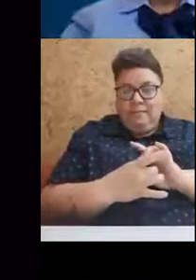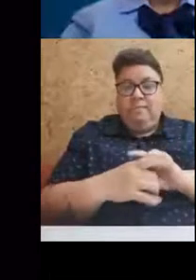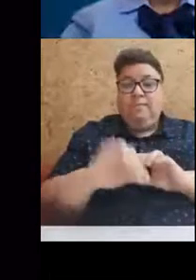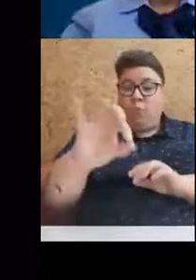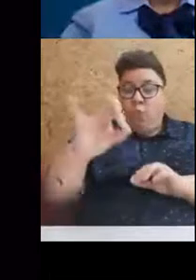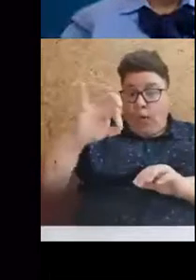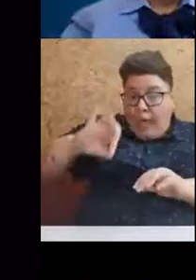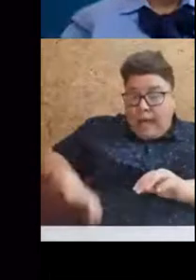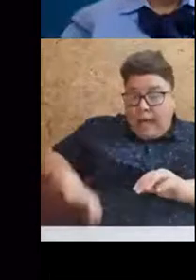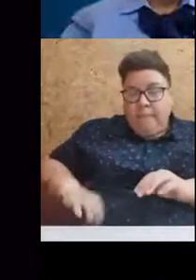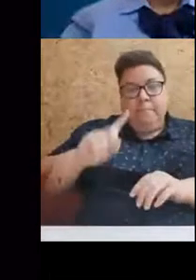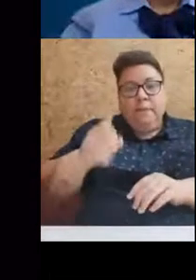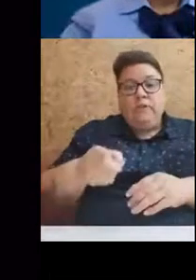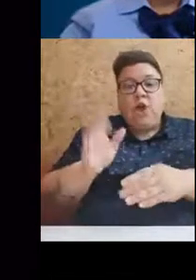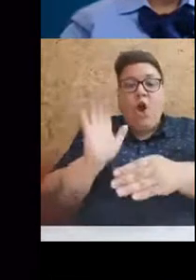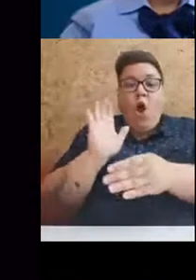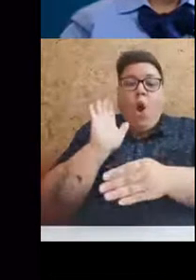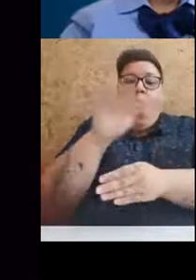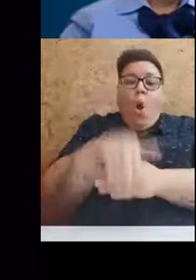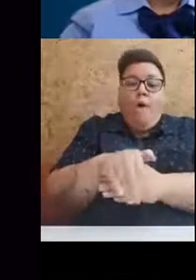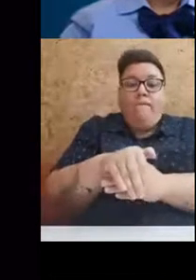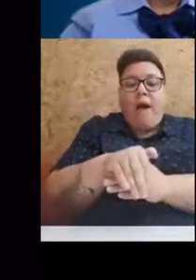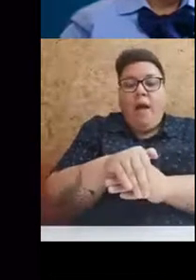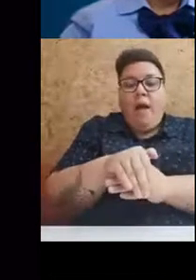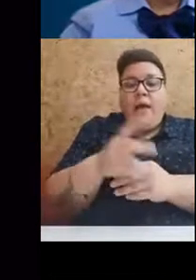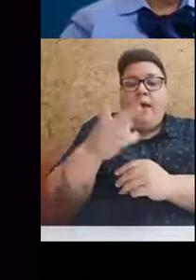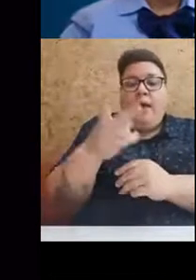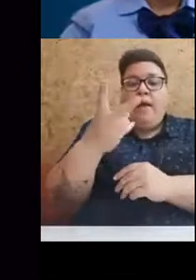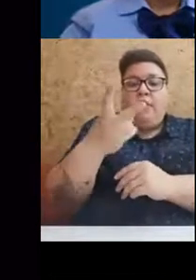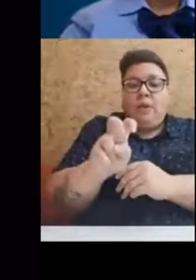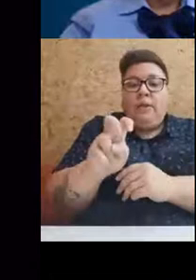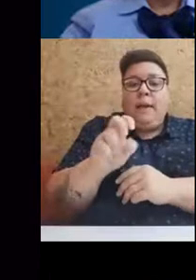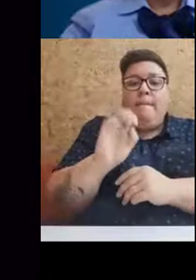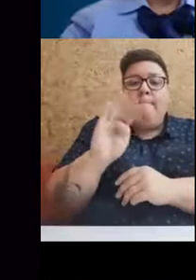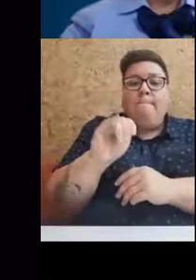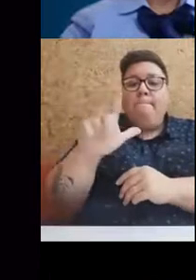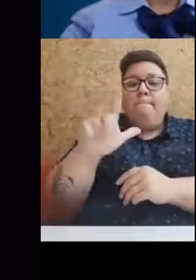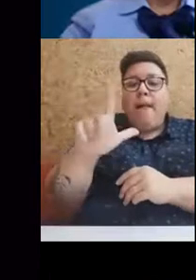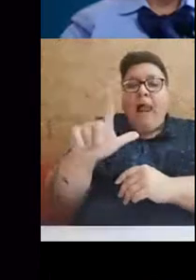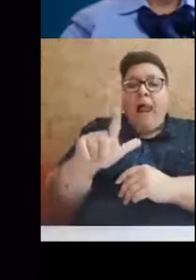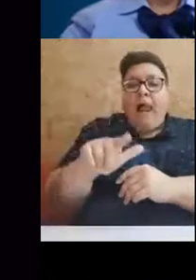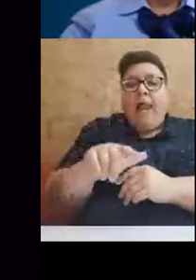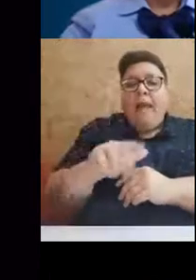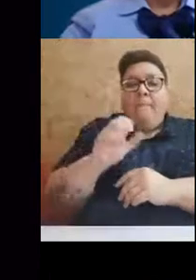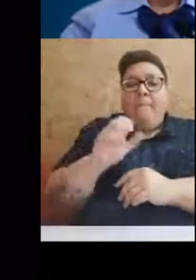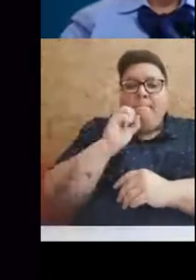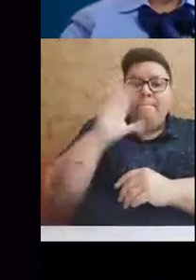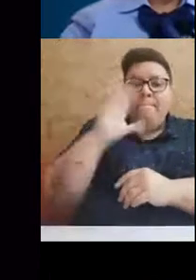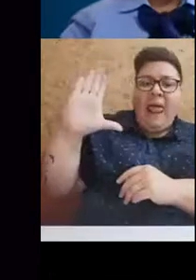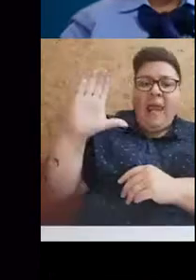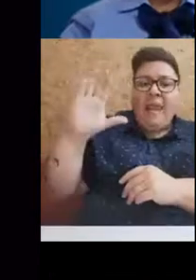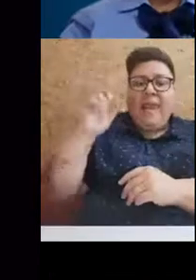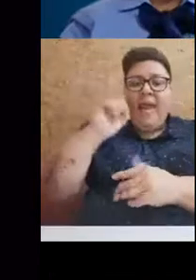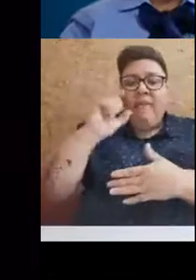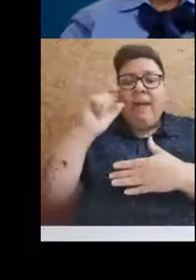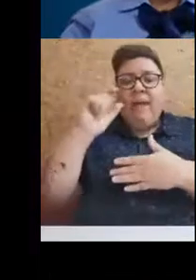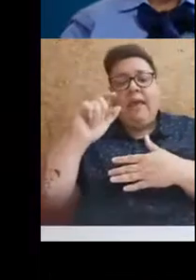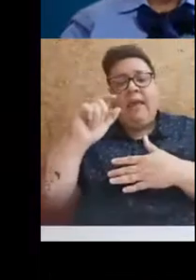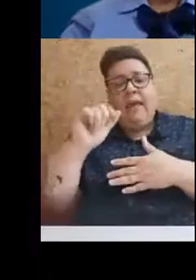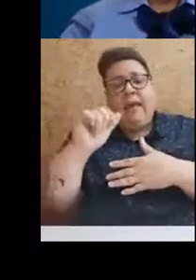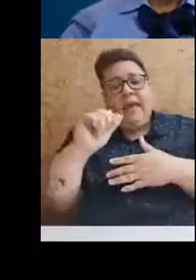may not have exceeded 20 million rand over a period of 12 months. So if